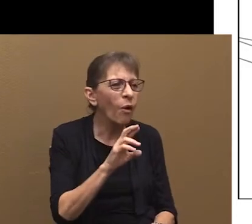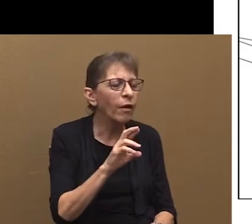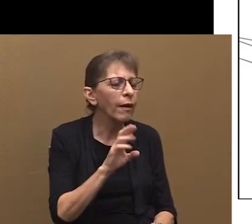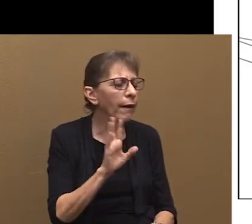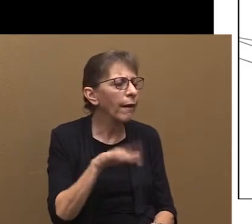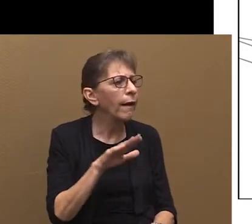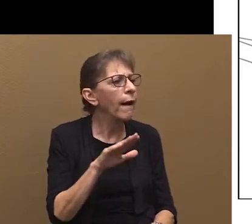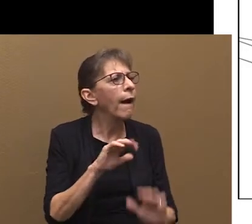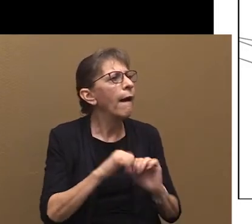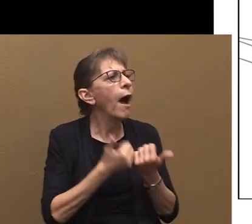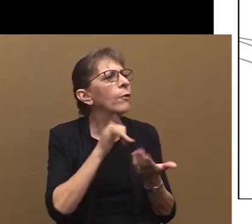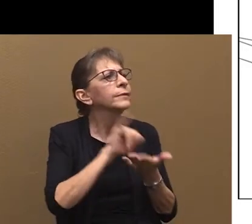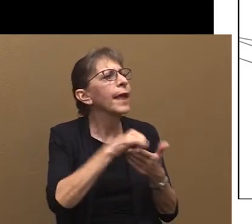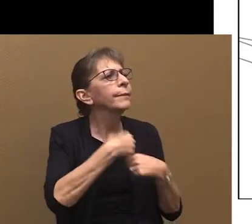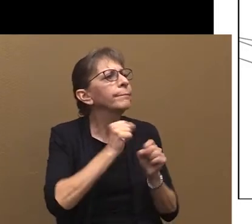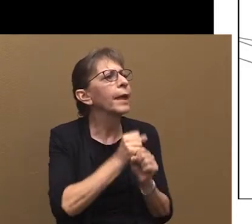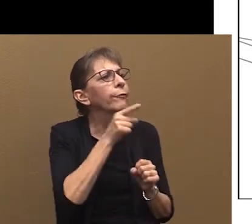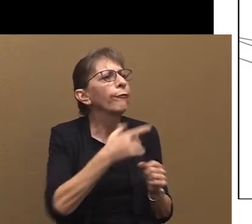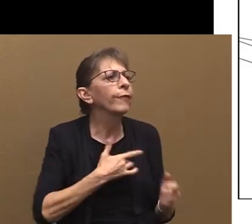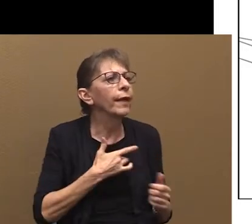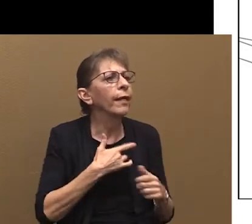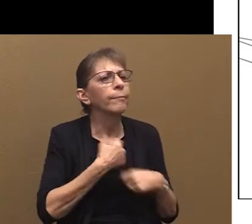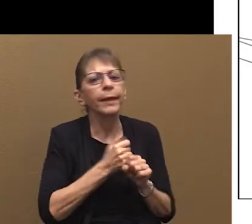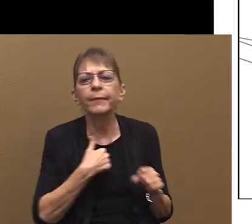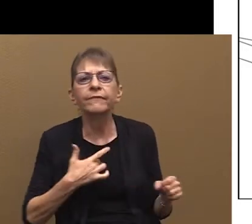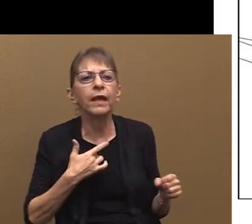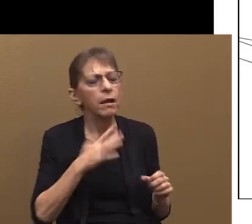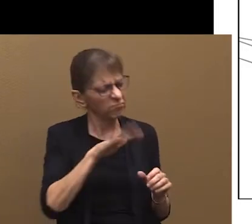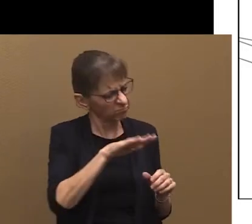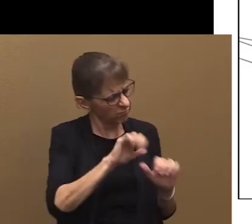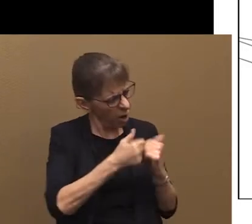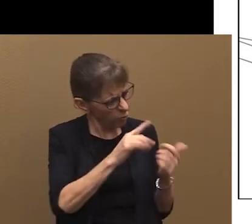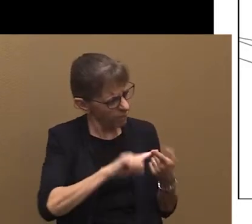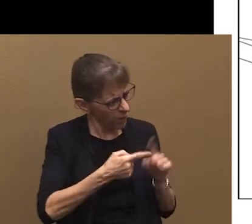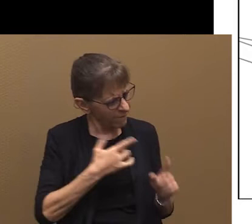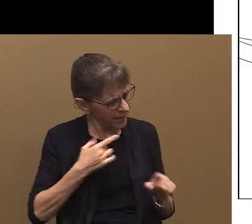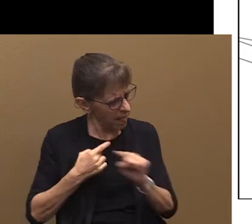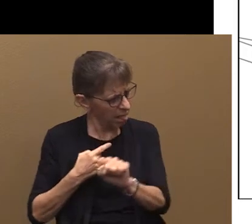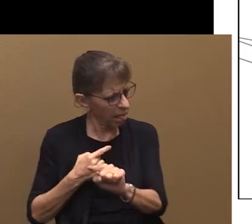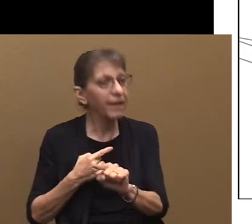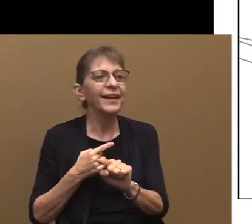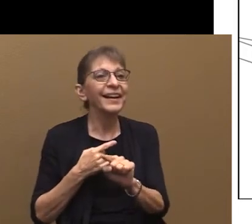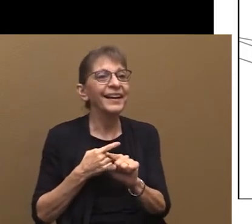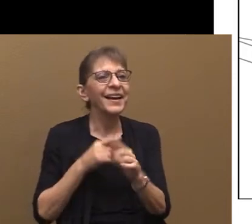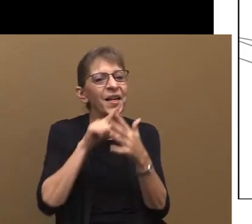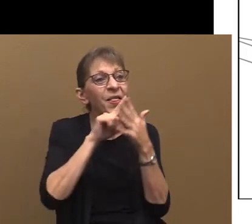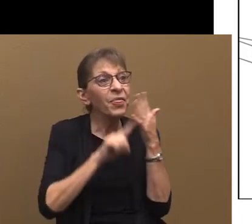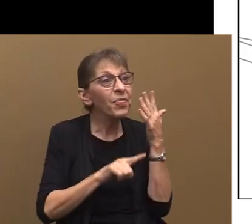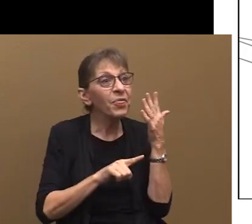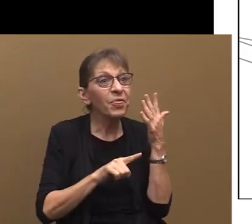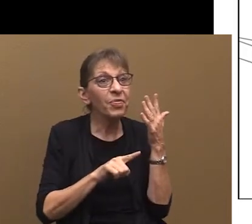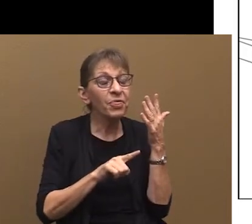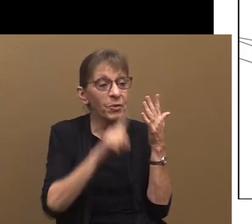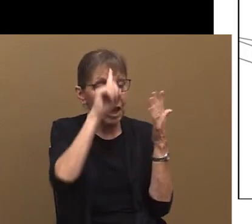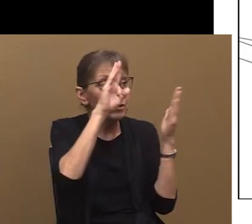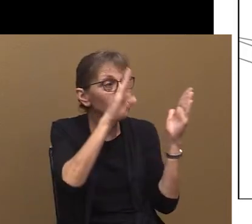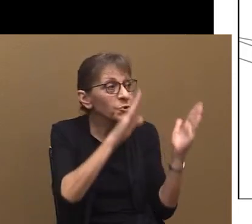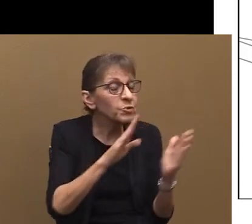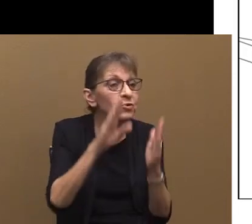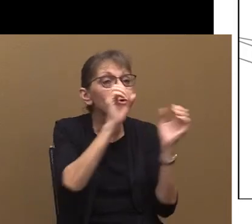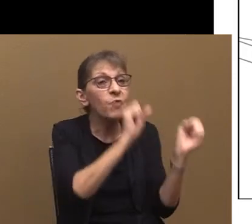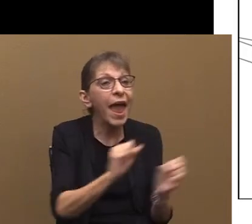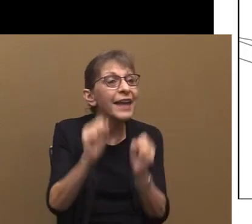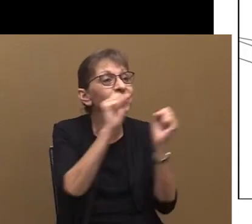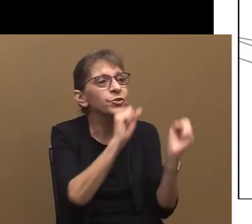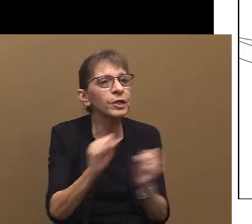Or how does that make me feel? Or how does that your friend feel? And those are things, and those are strategies